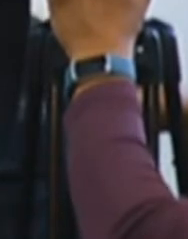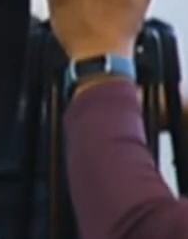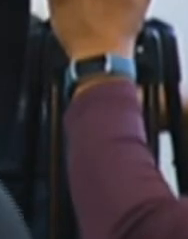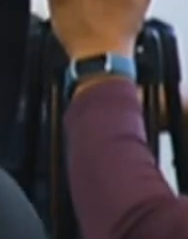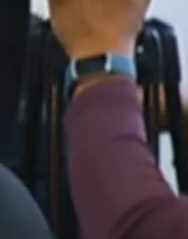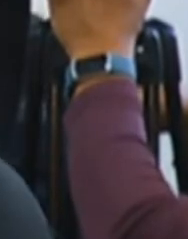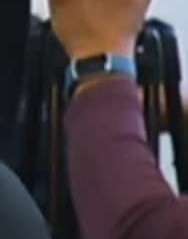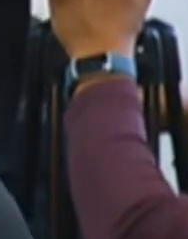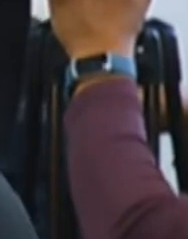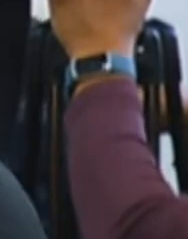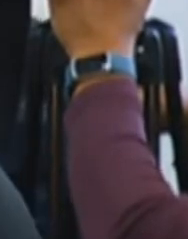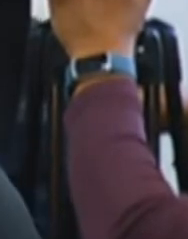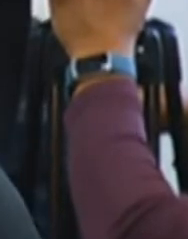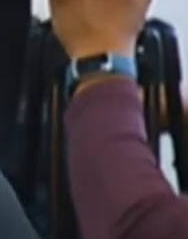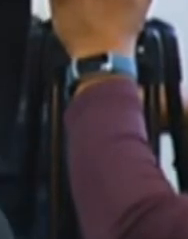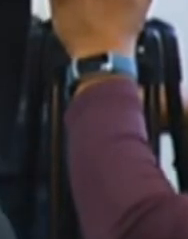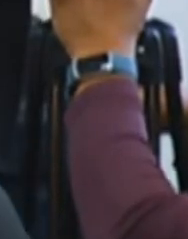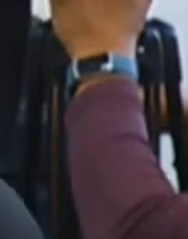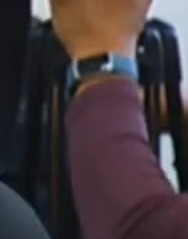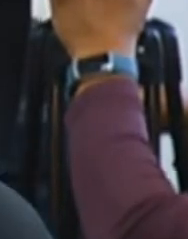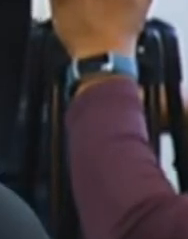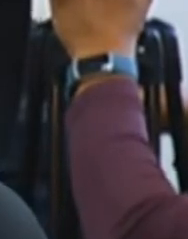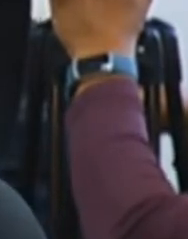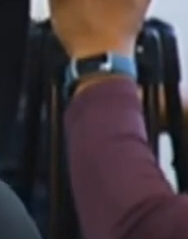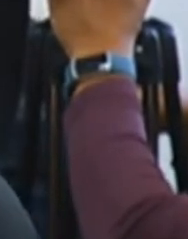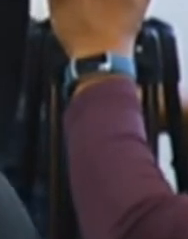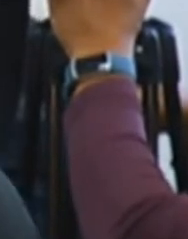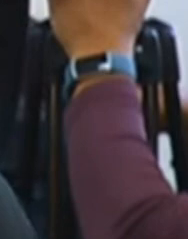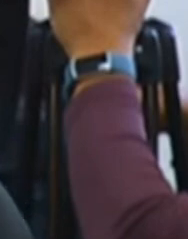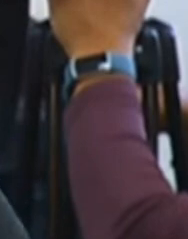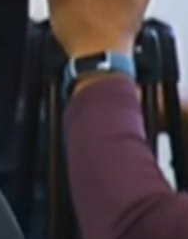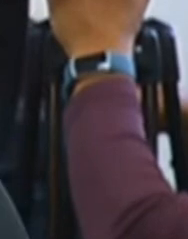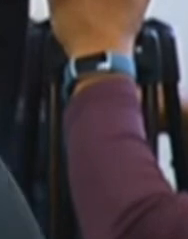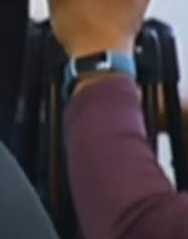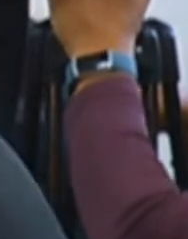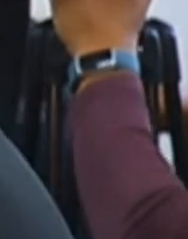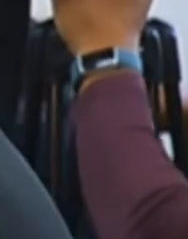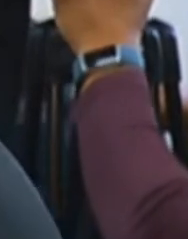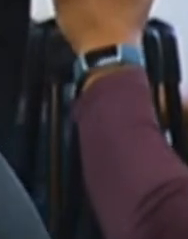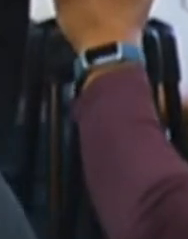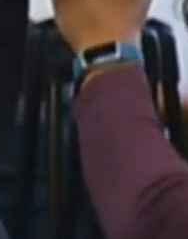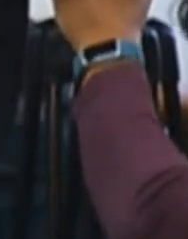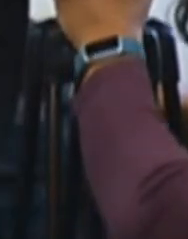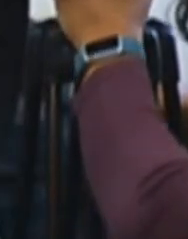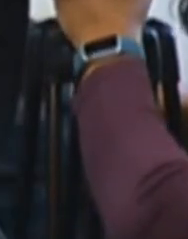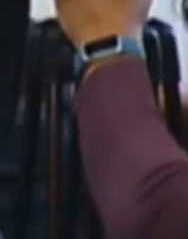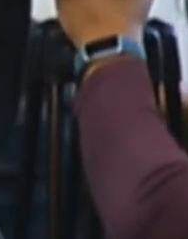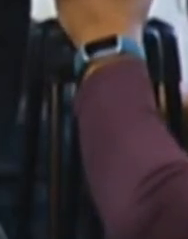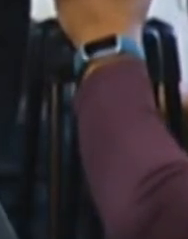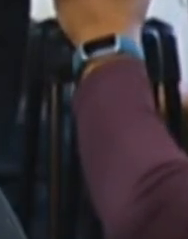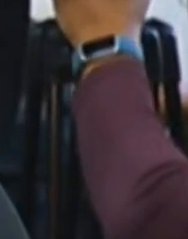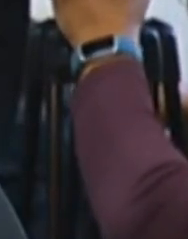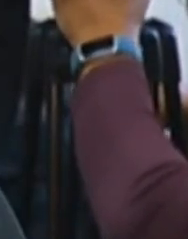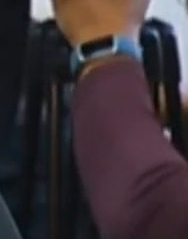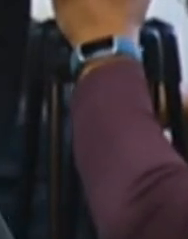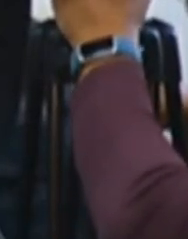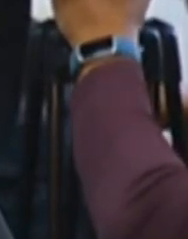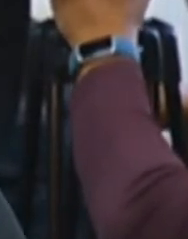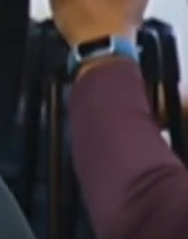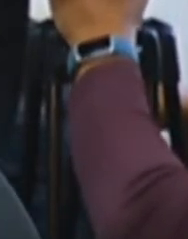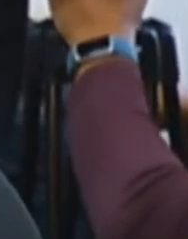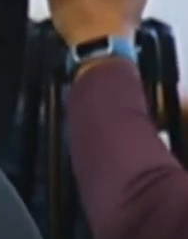be briefed to handle this matter moving forward. And the instruction we have from